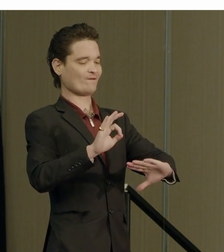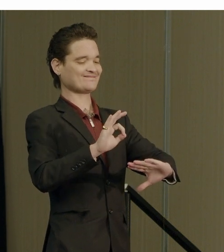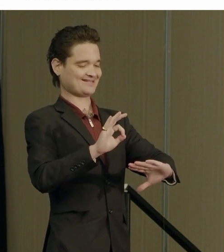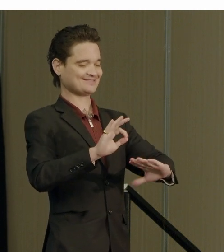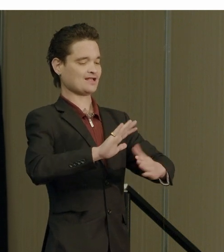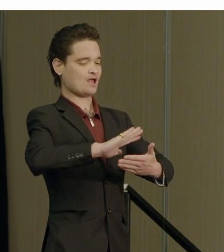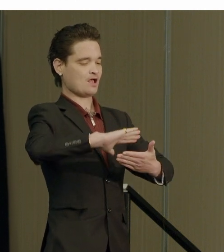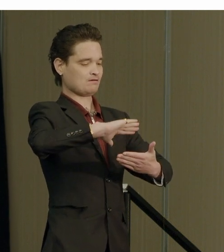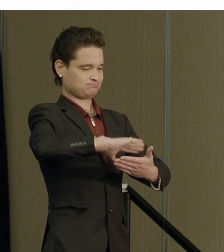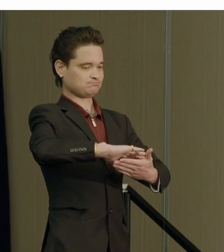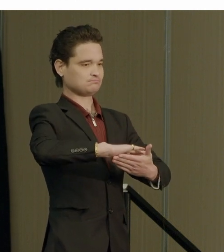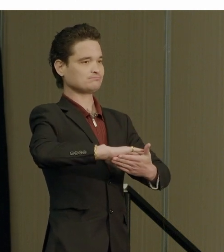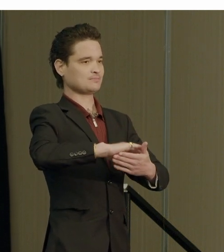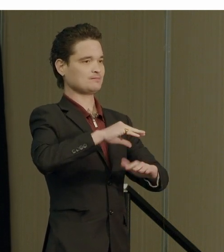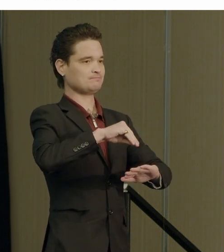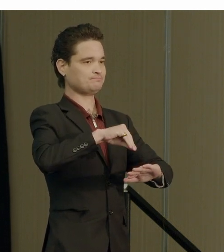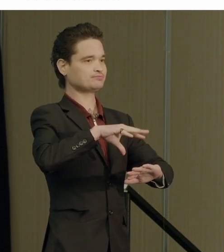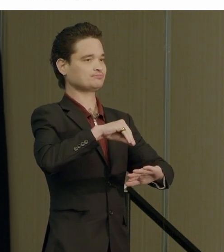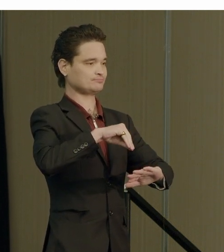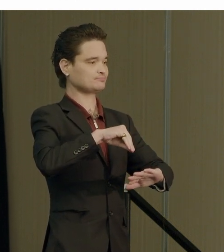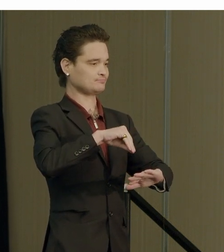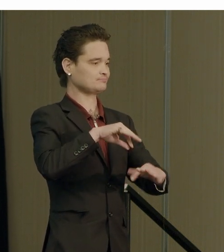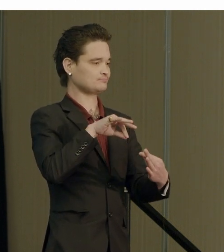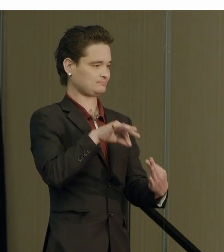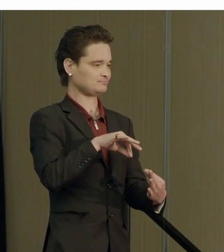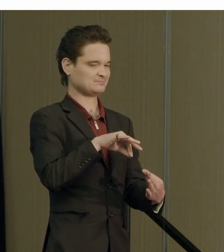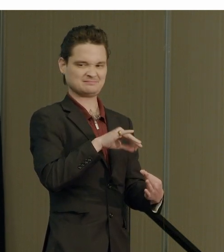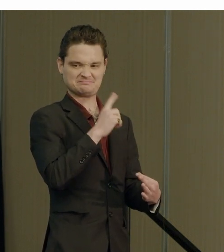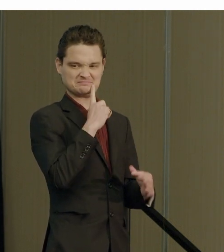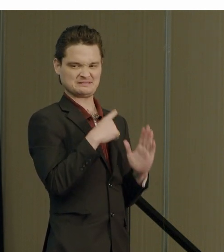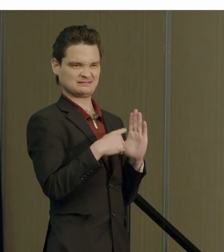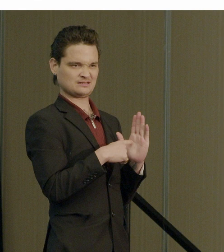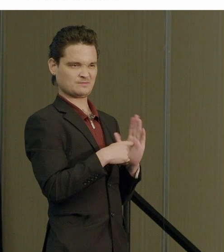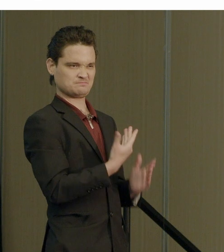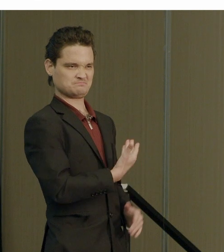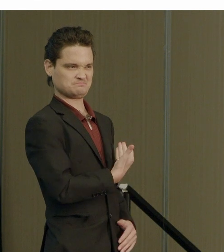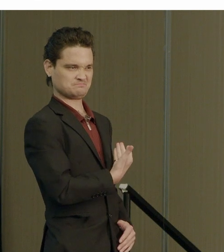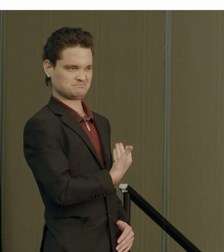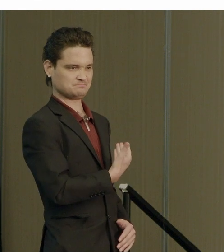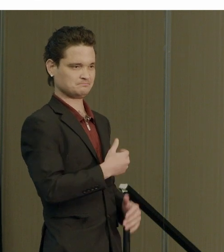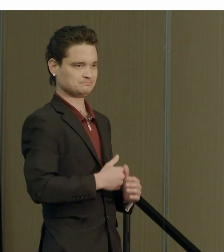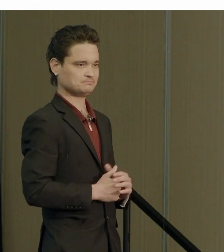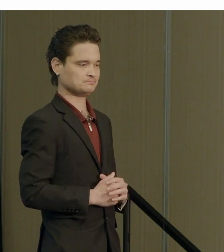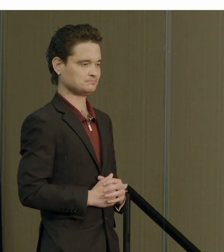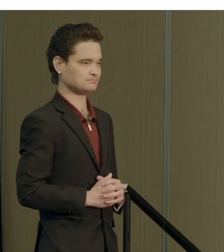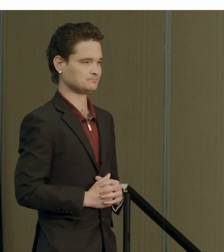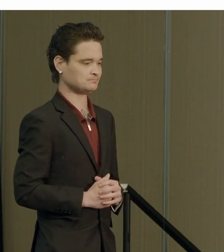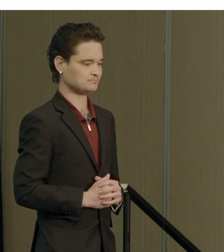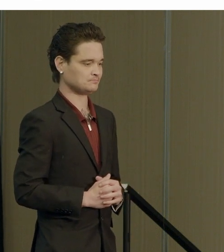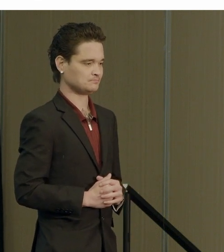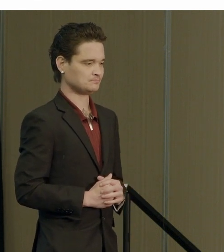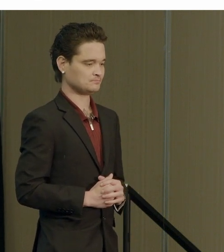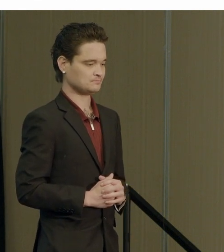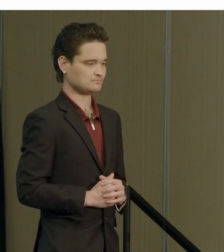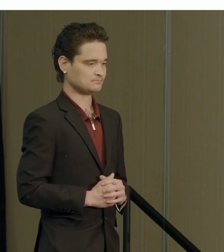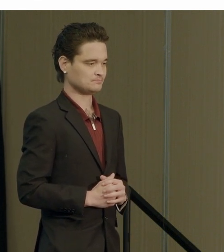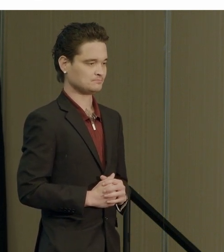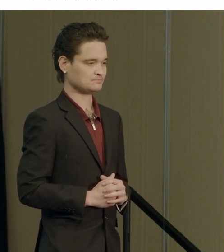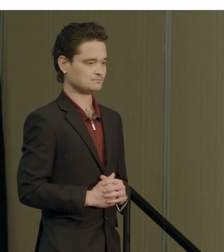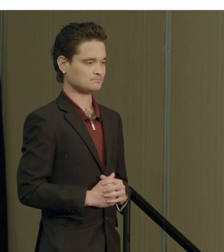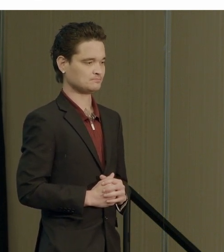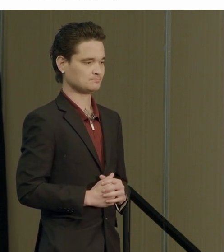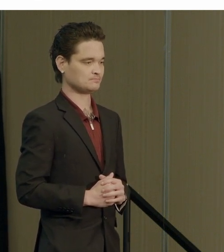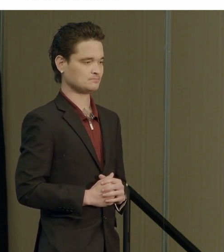now. Make sure your ID is clear, easy to read, in color, and fits completely within the frame.